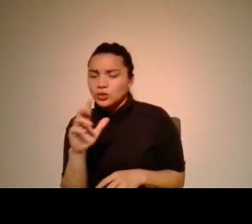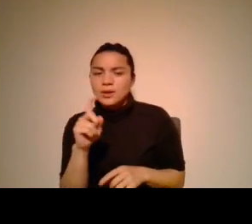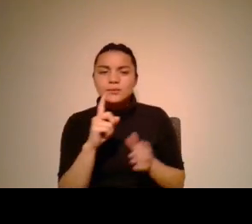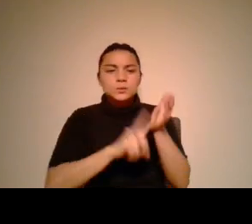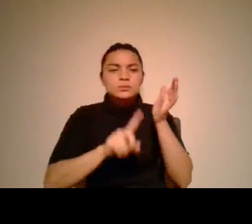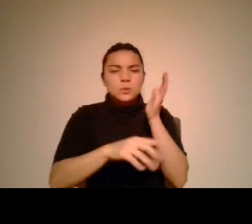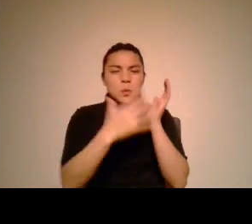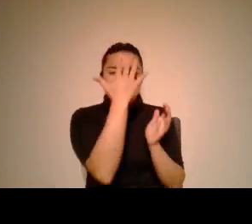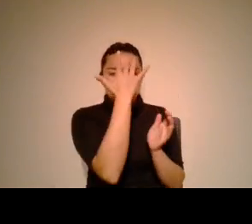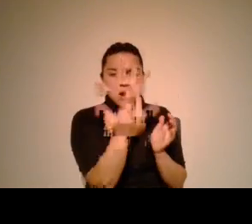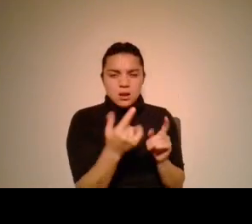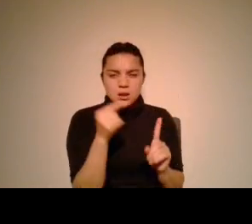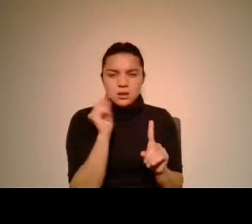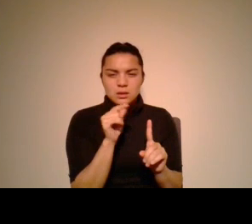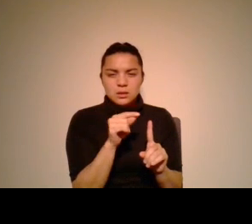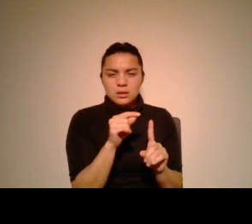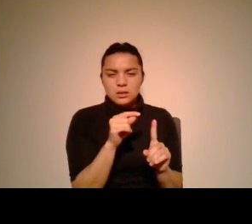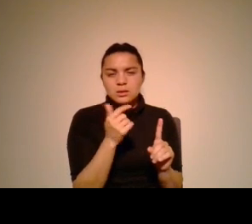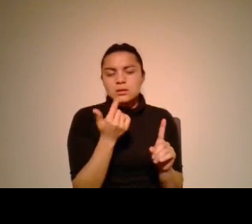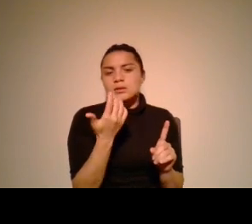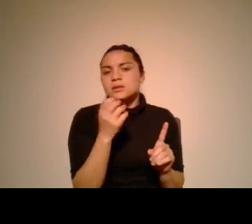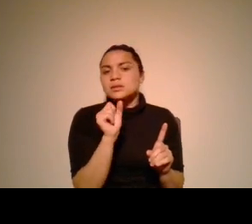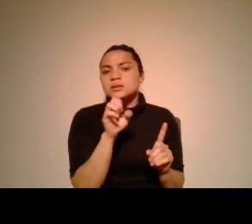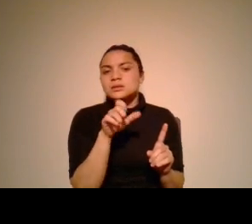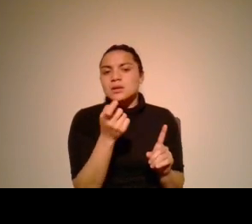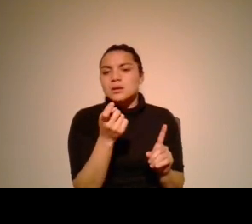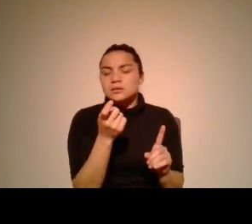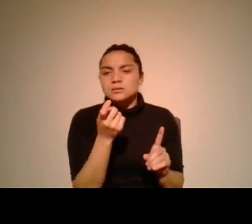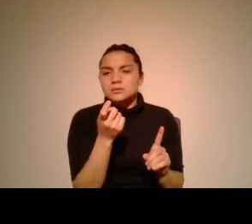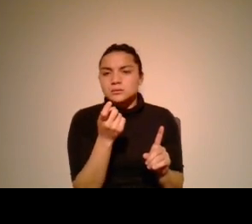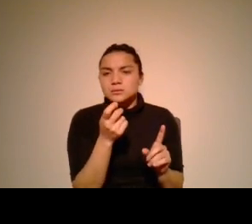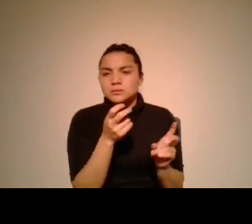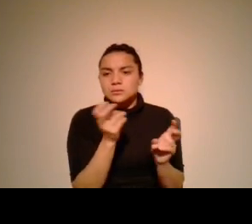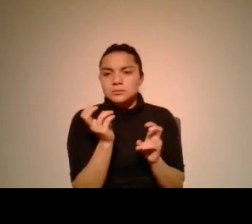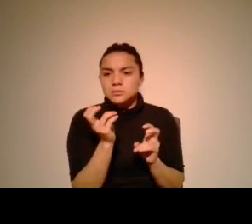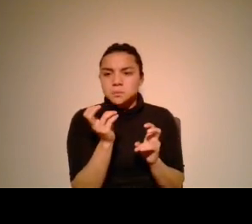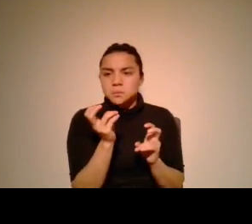be, because sex is an